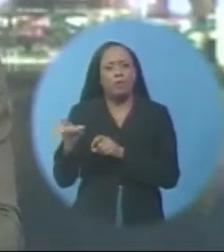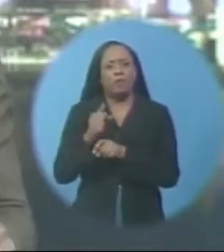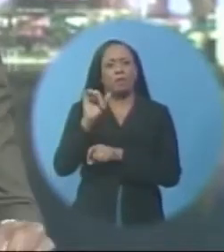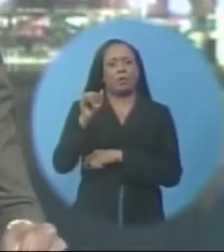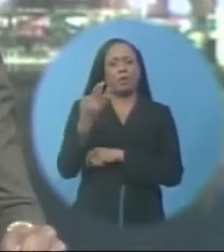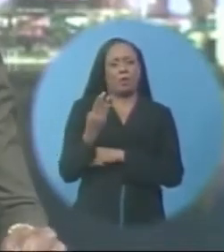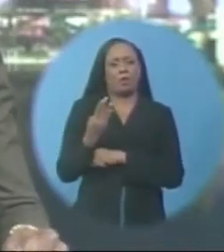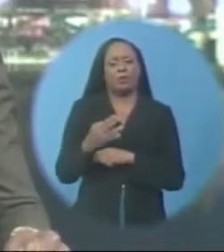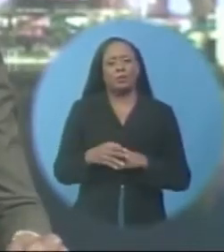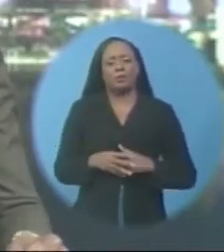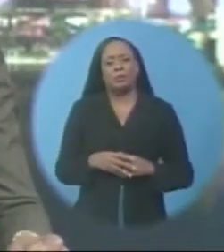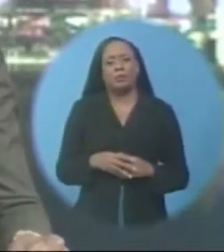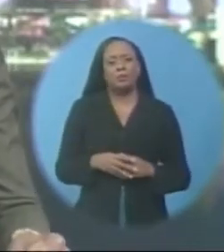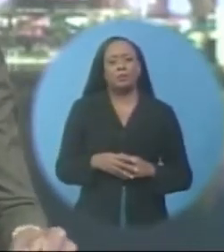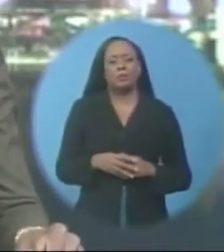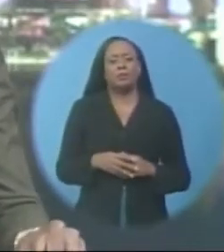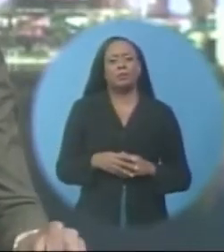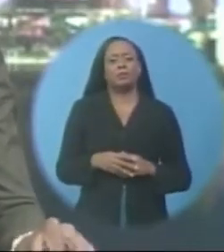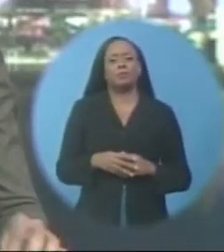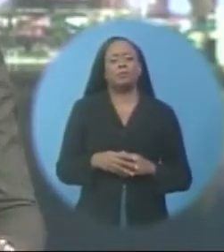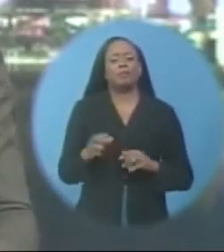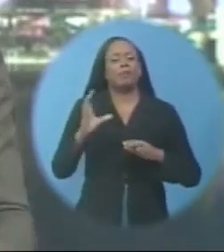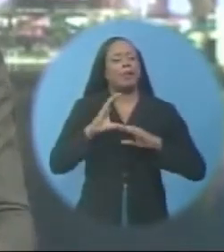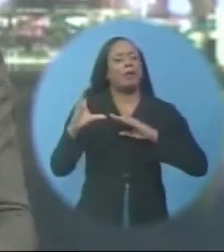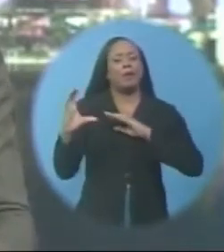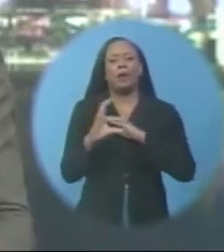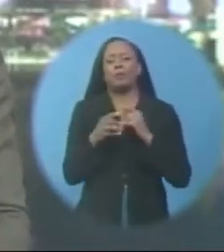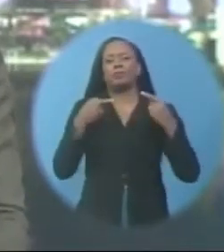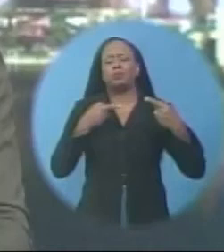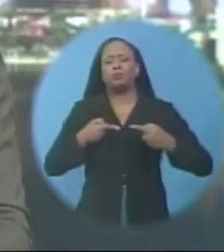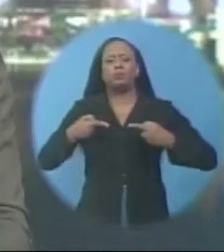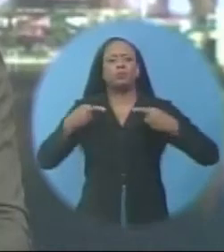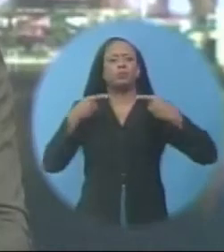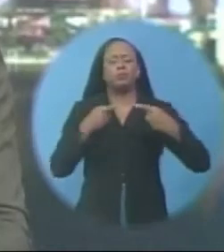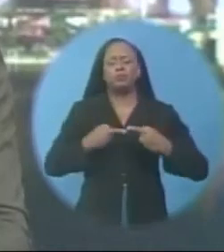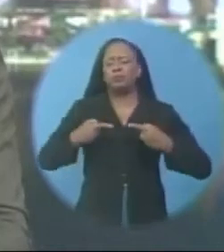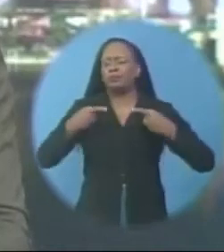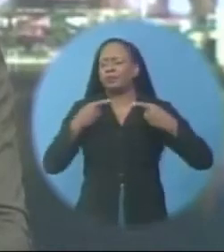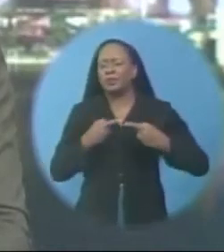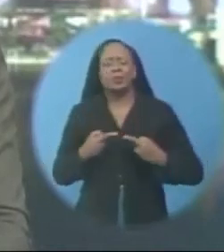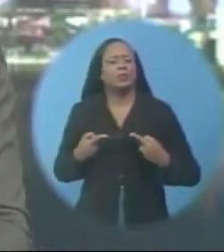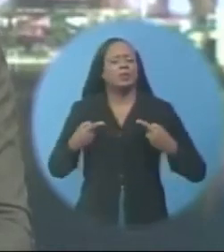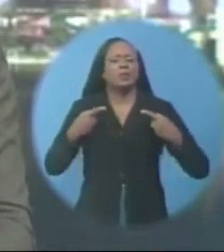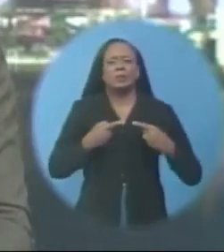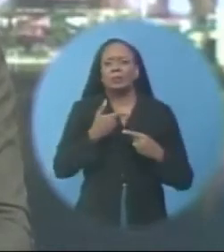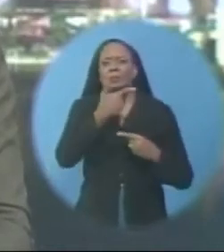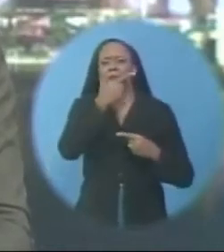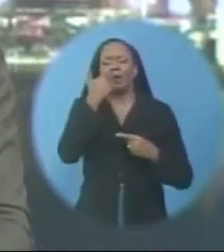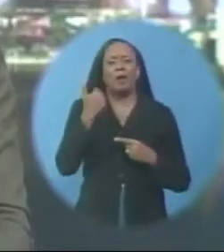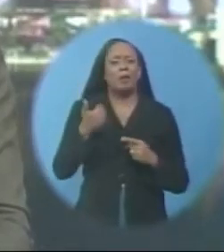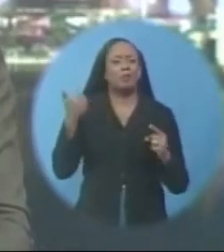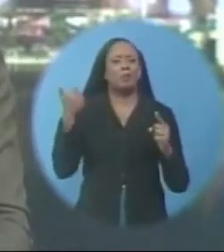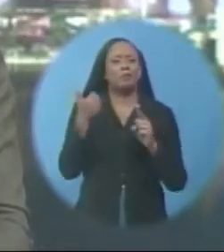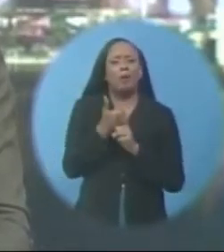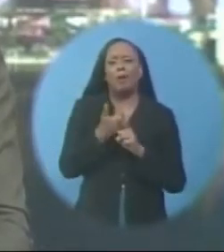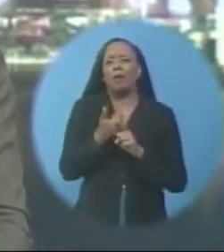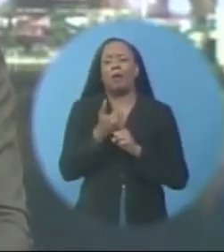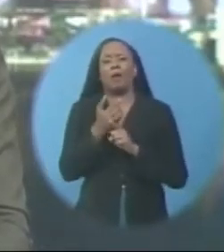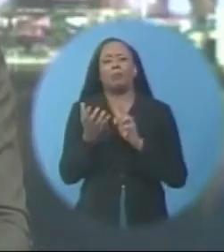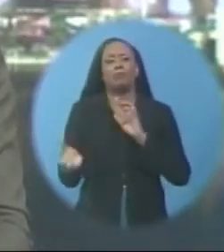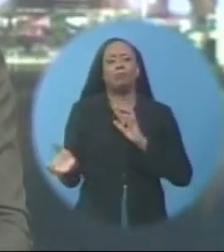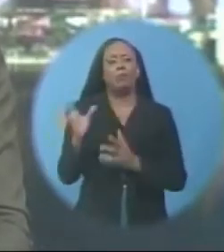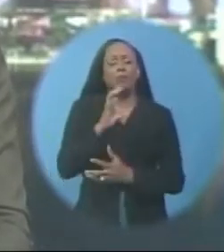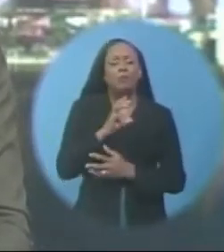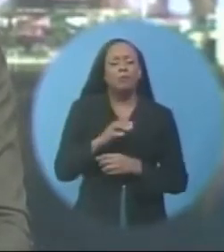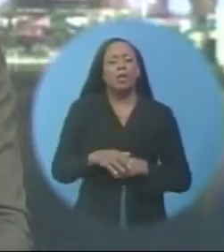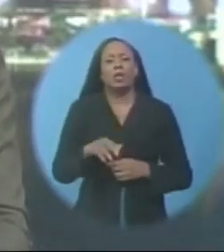years. As the Caribbean struggles to recover from the aftermath of Hurricane Irma, the UK government is committed to